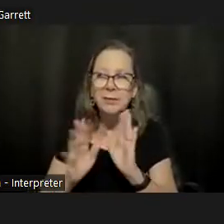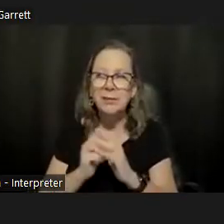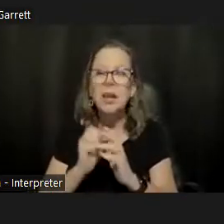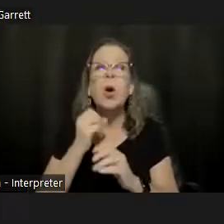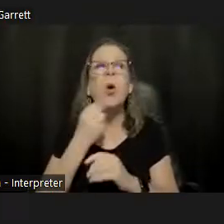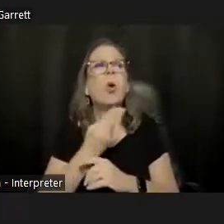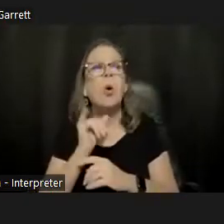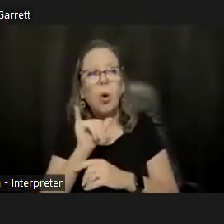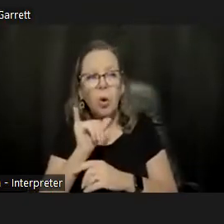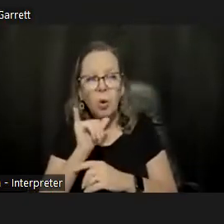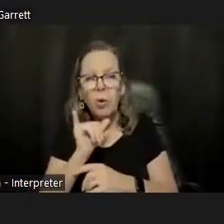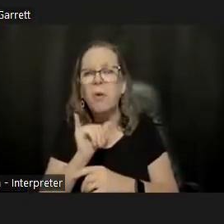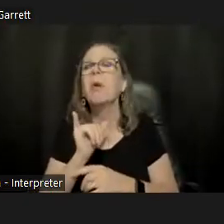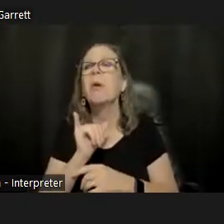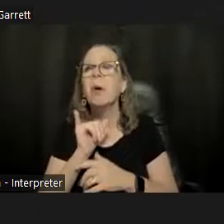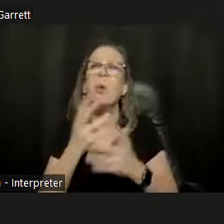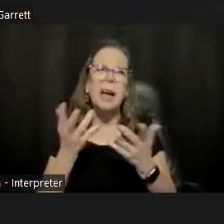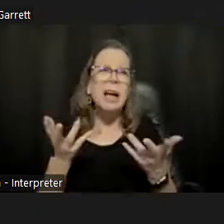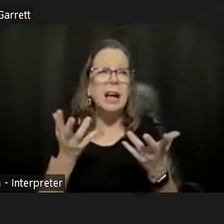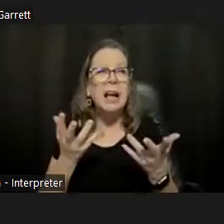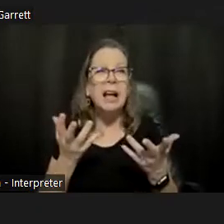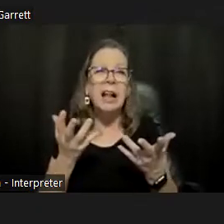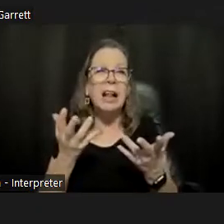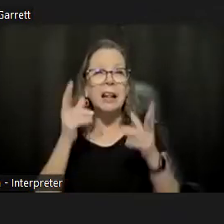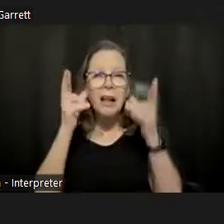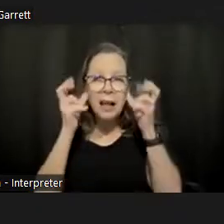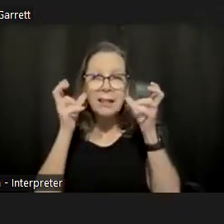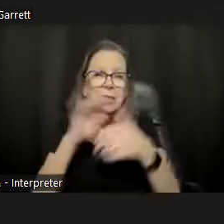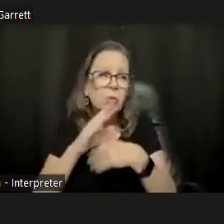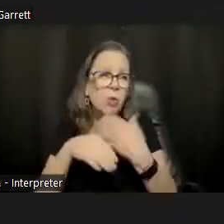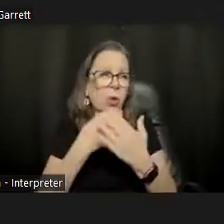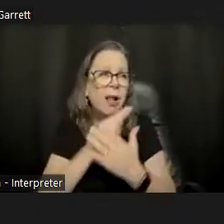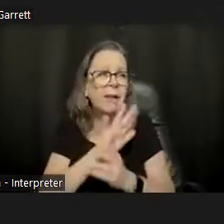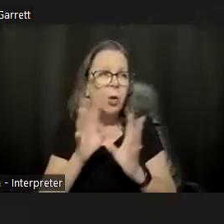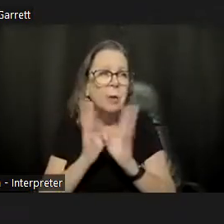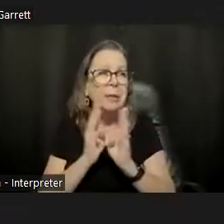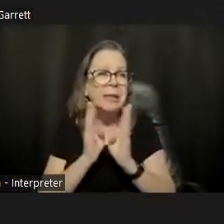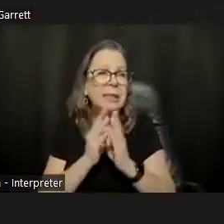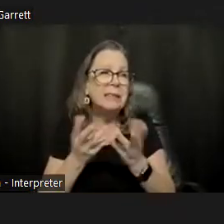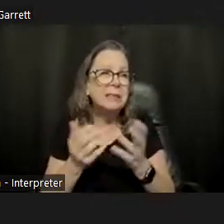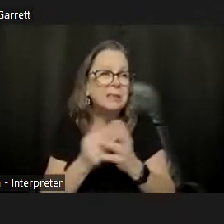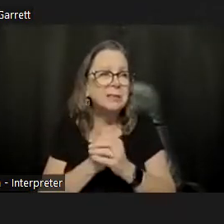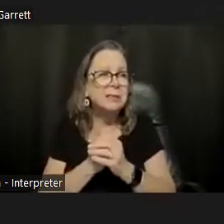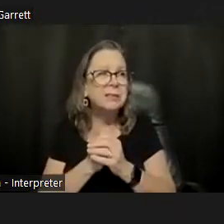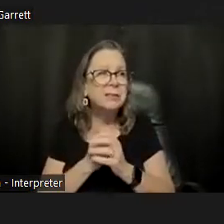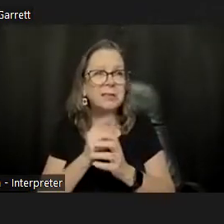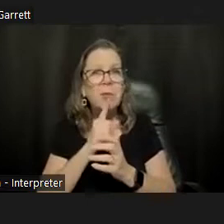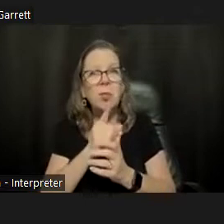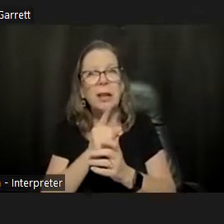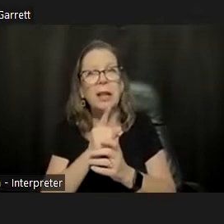Oh, I see. Well, Okay. I listened to all your meetings. Certainly Great. impressed by